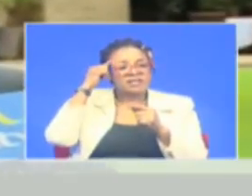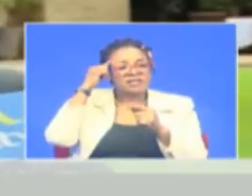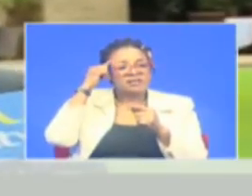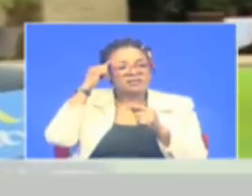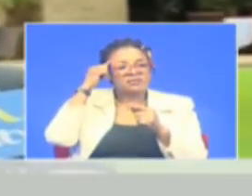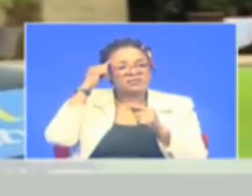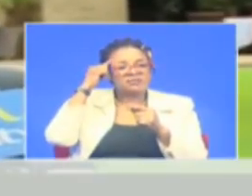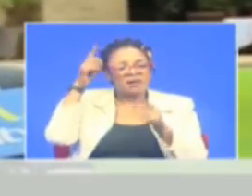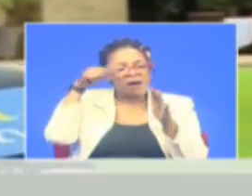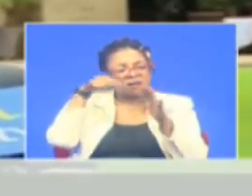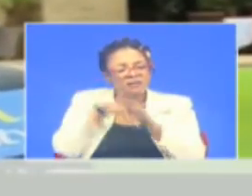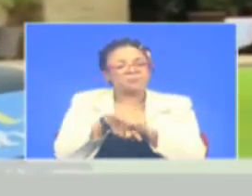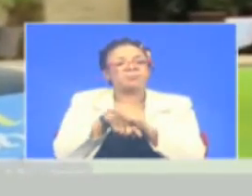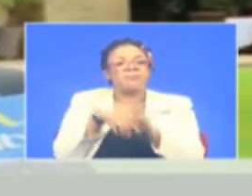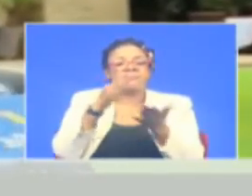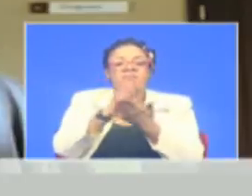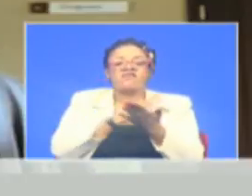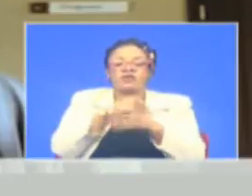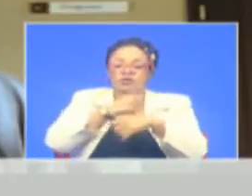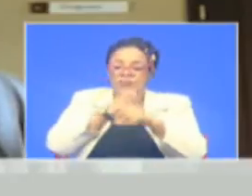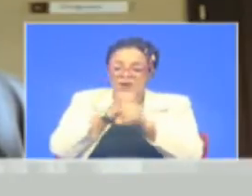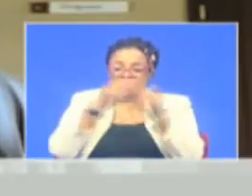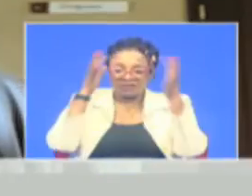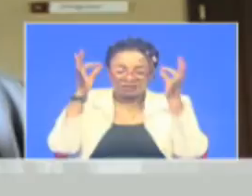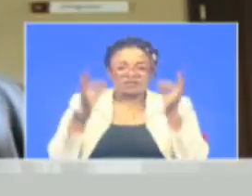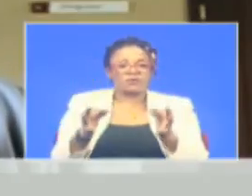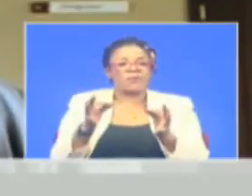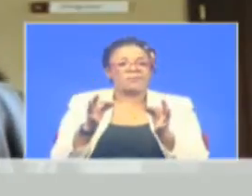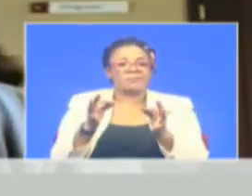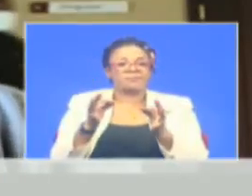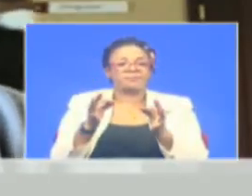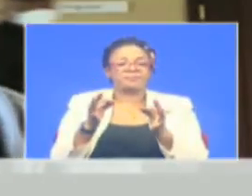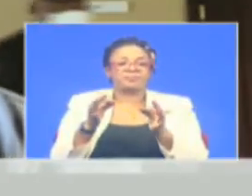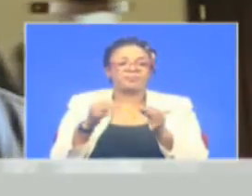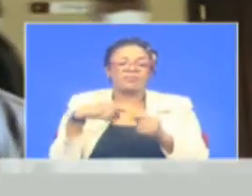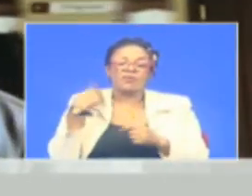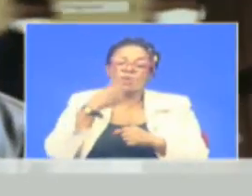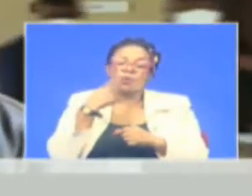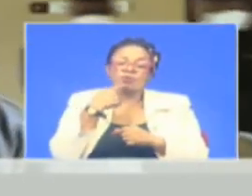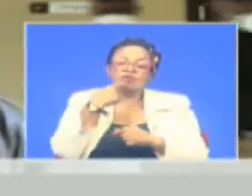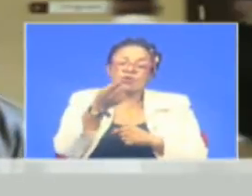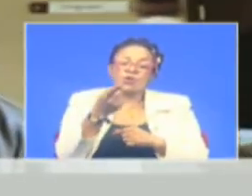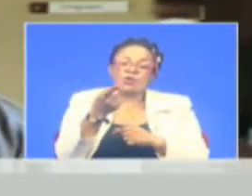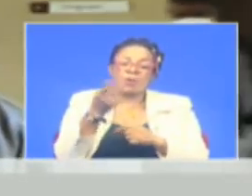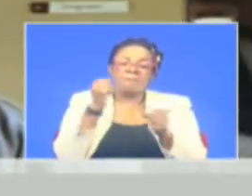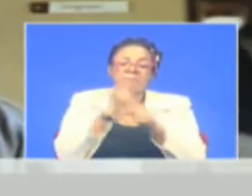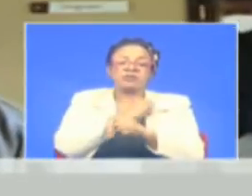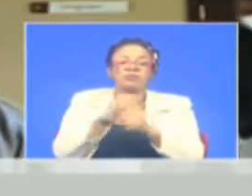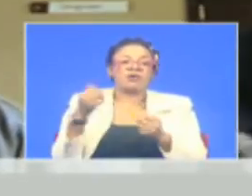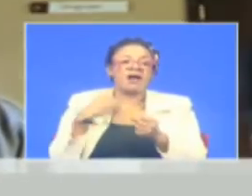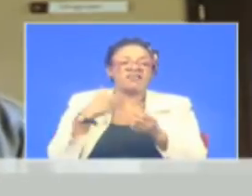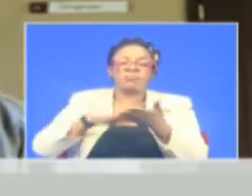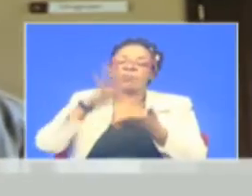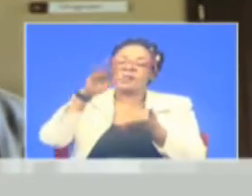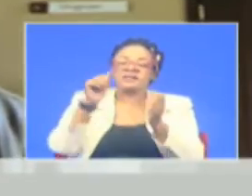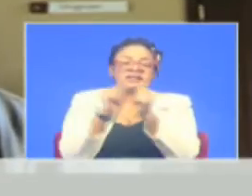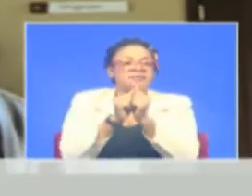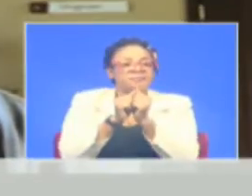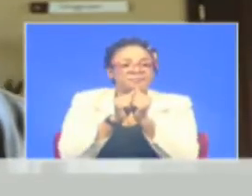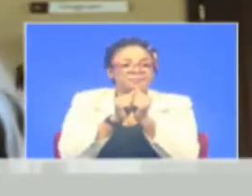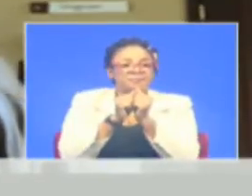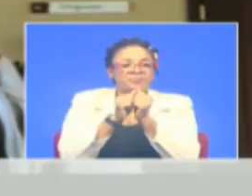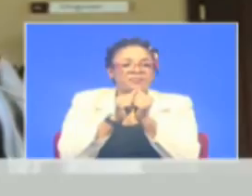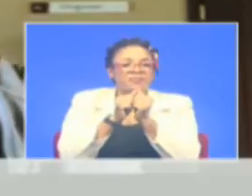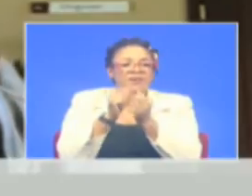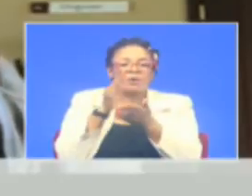deeply before you make your decision. Who has told you there will not be more than 5 or 10 in the 2022? So